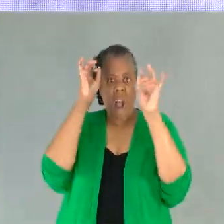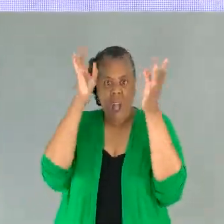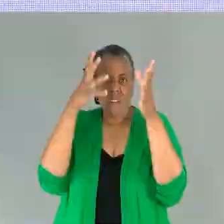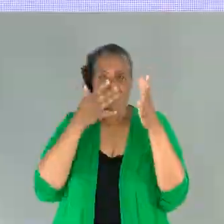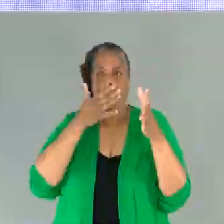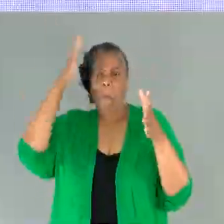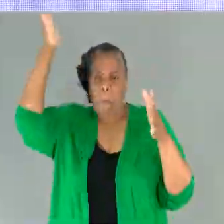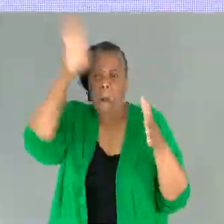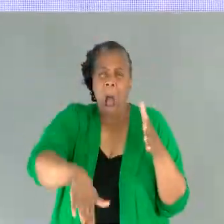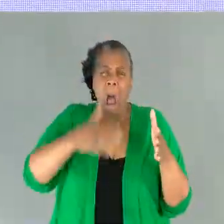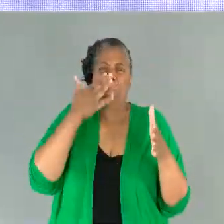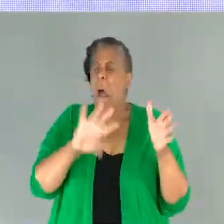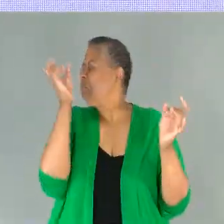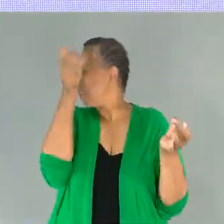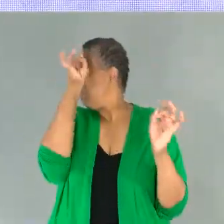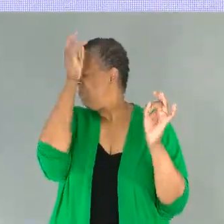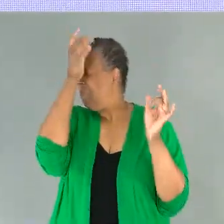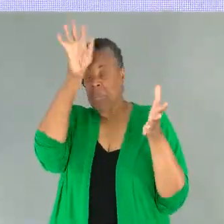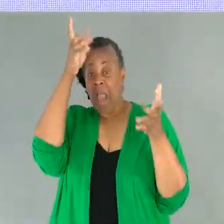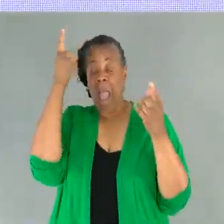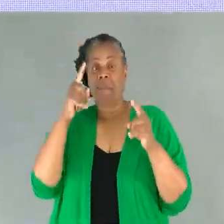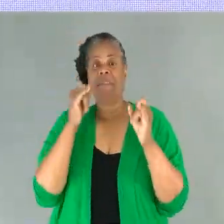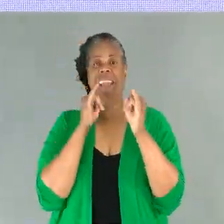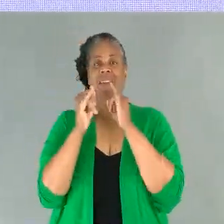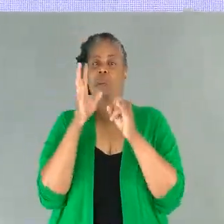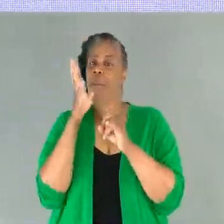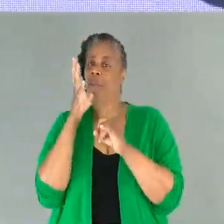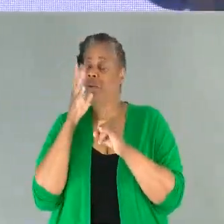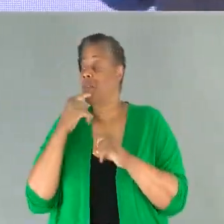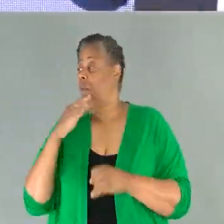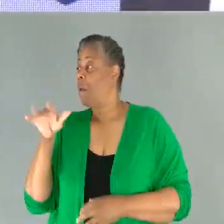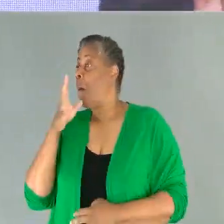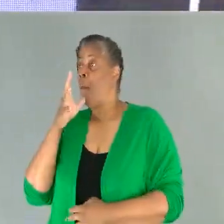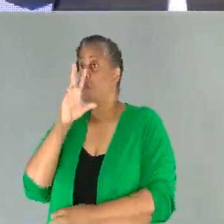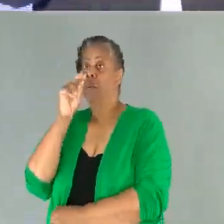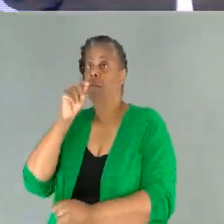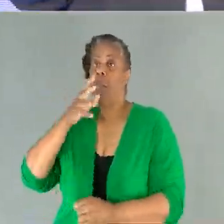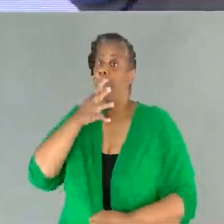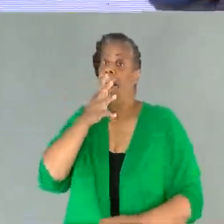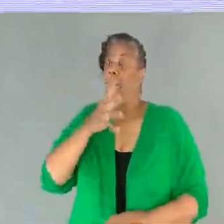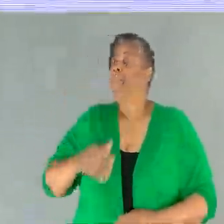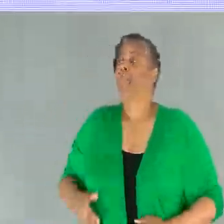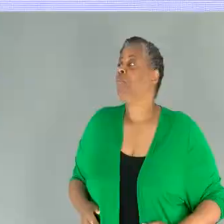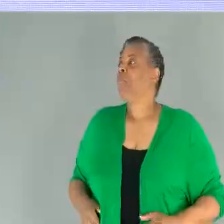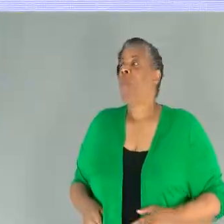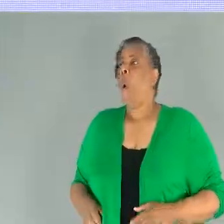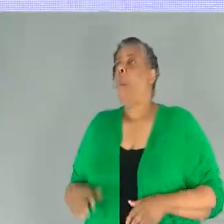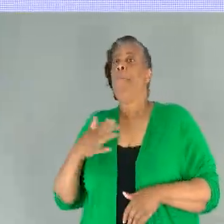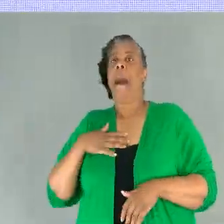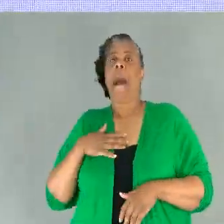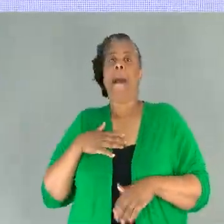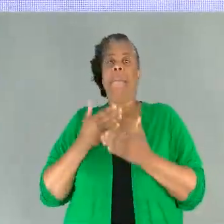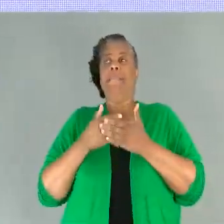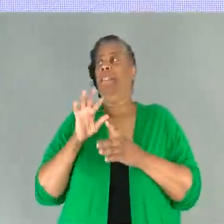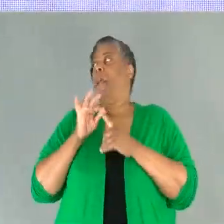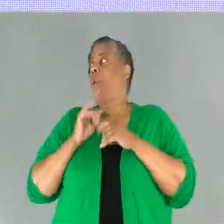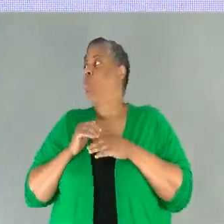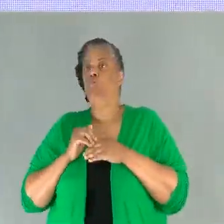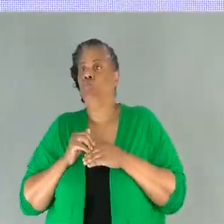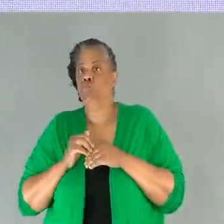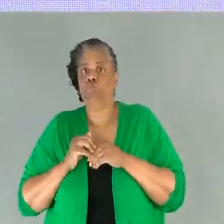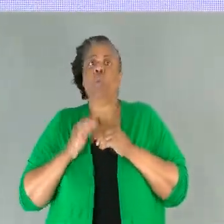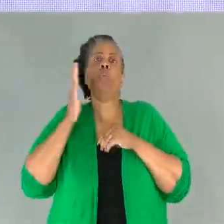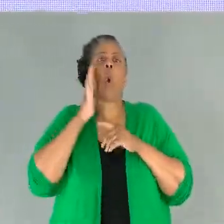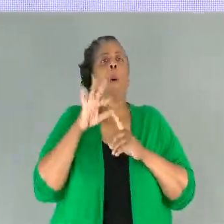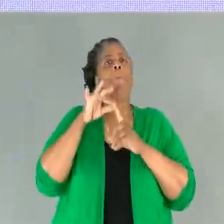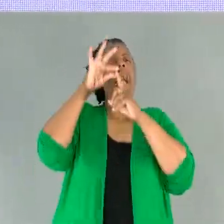crime in the entire world, and then they interview the mother, and the mother's like, no, my baby, he's so special. He's just one